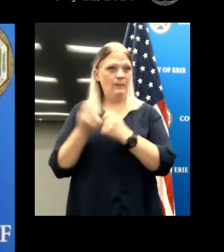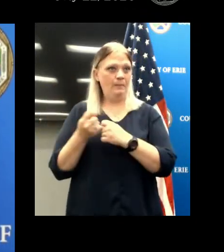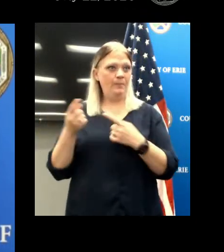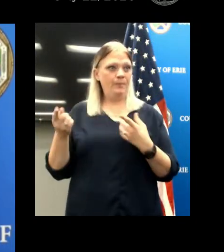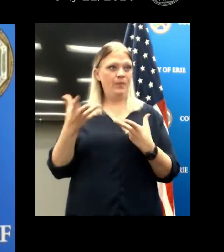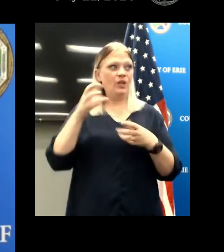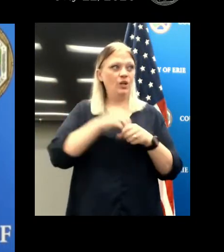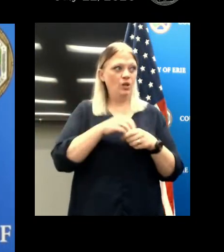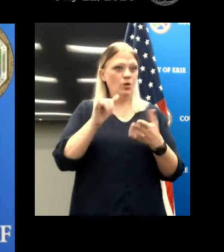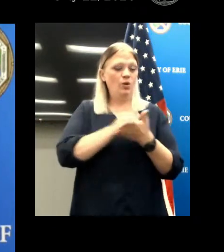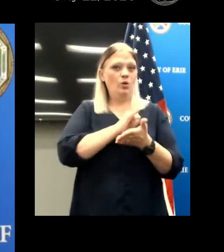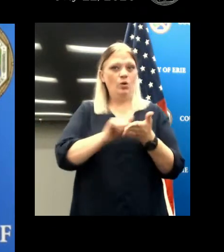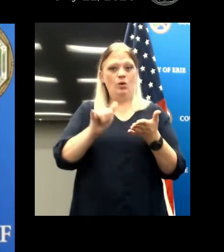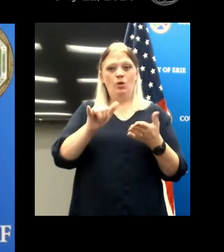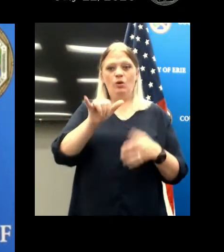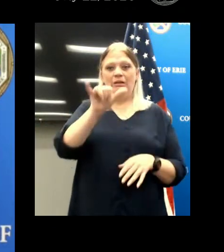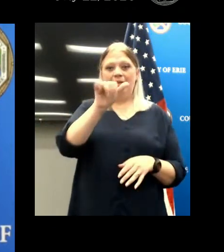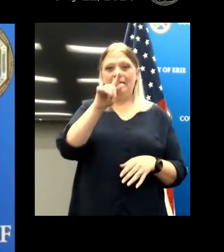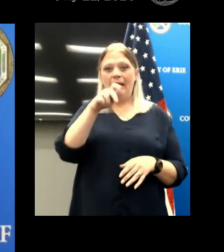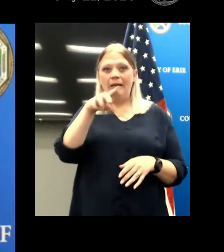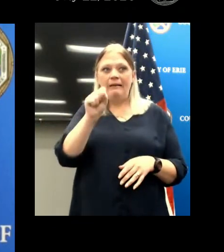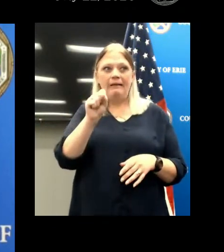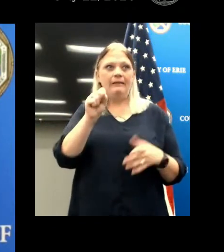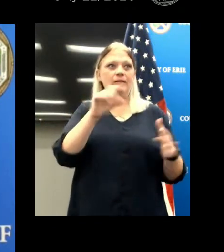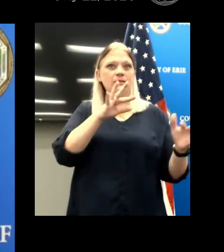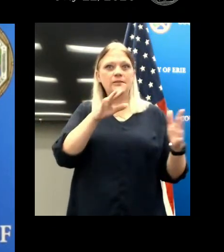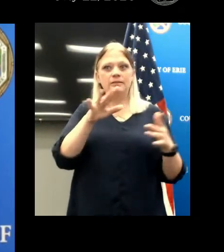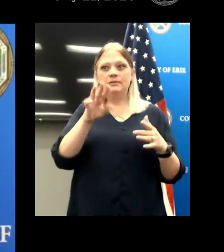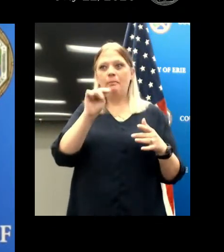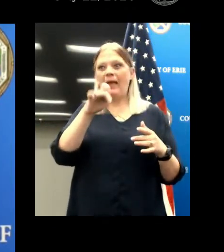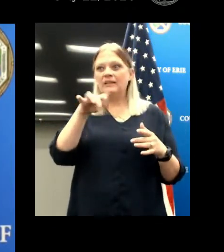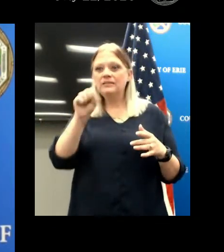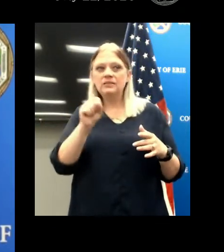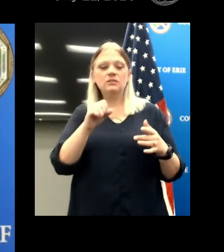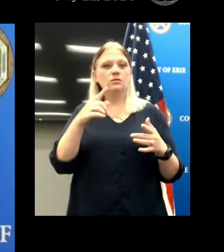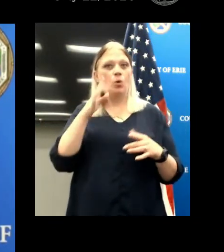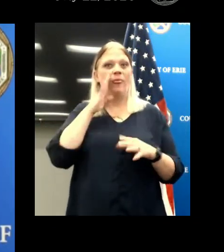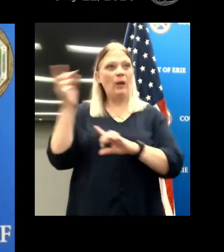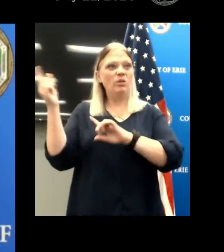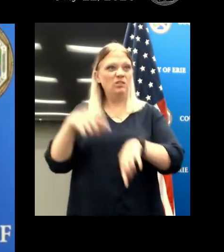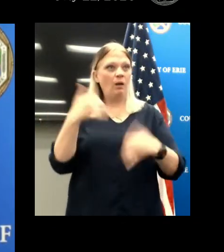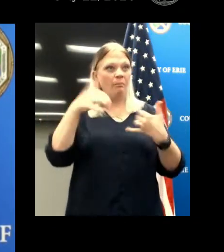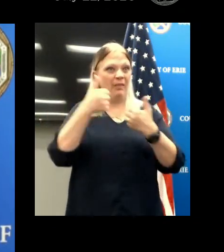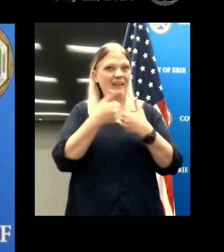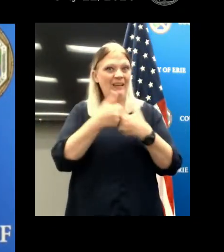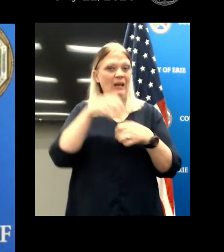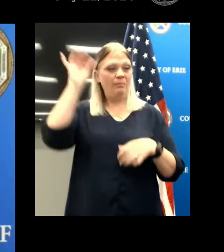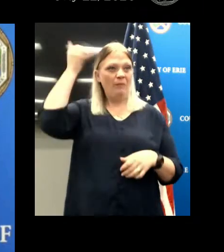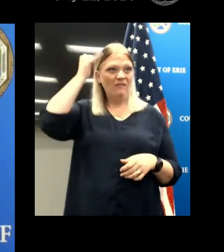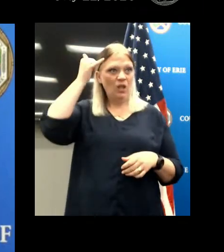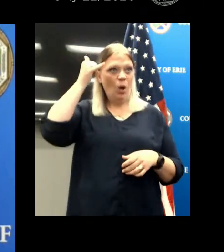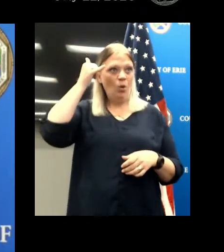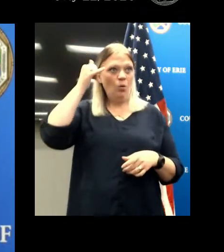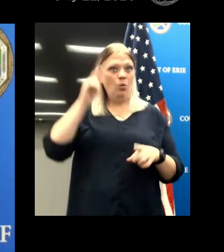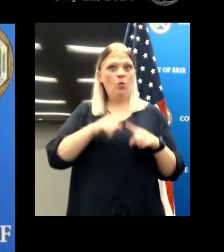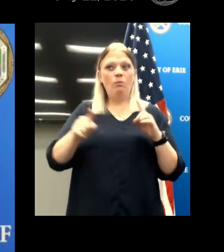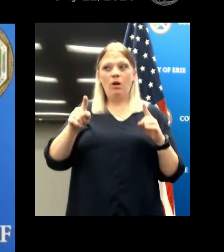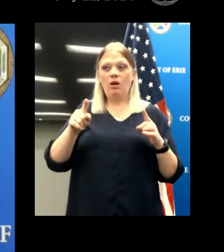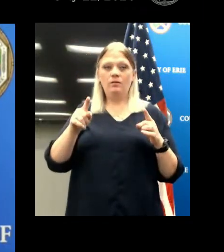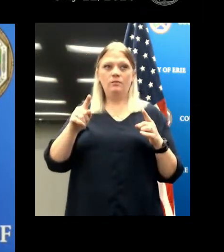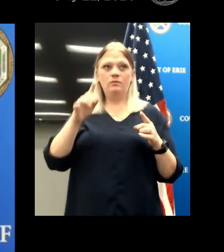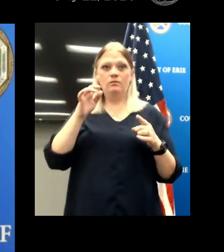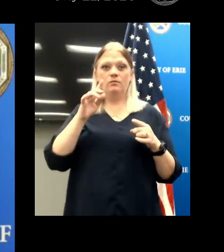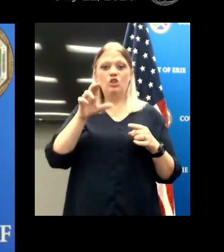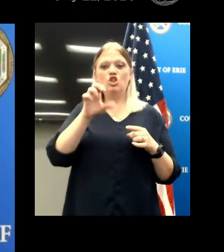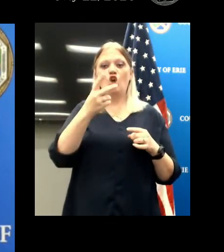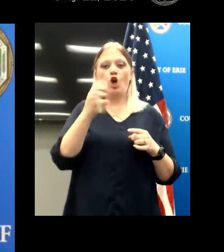would include the New York Yankees and the Boston Red Sox and the New York Mets. So they would come and play a game into Buffalo, but they basically would take a charter